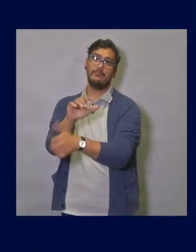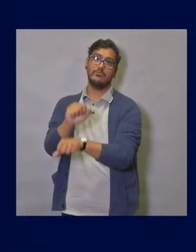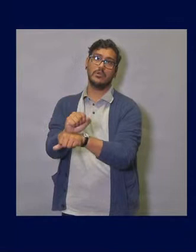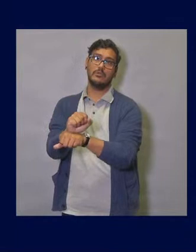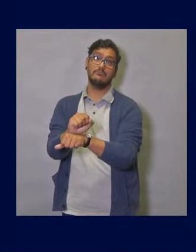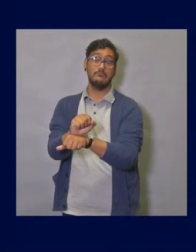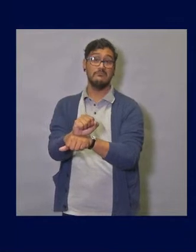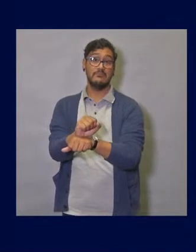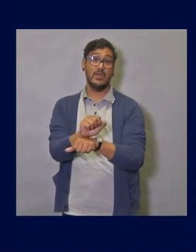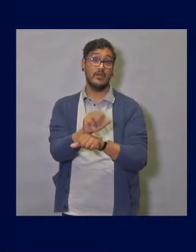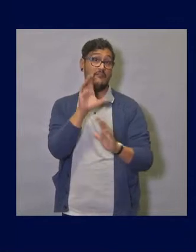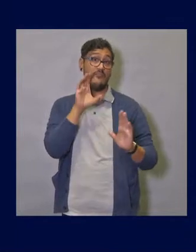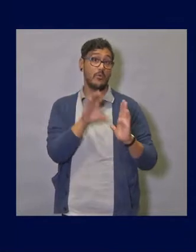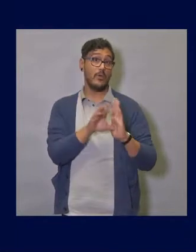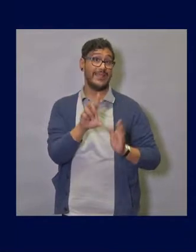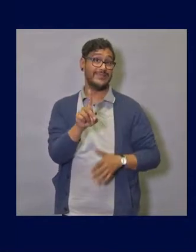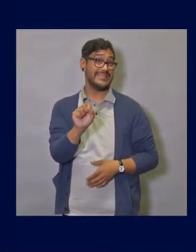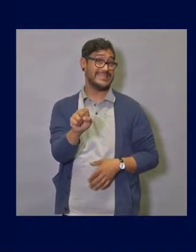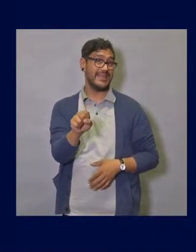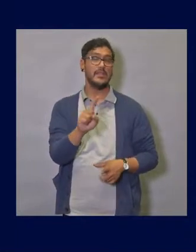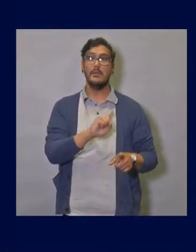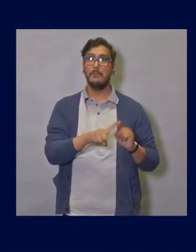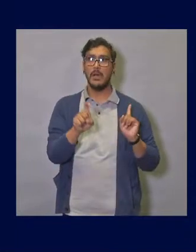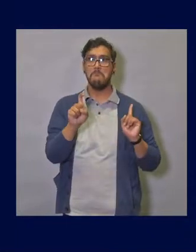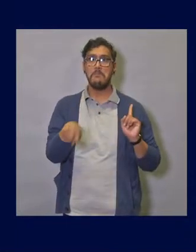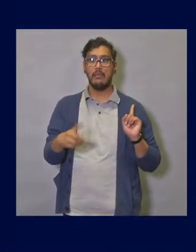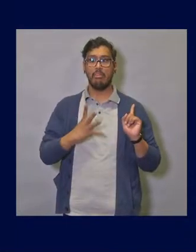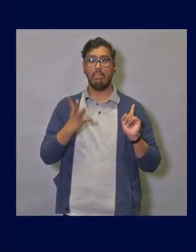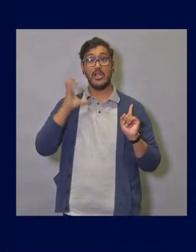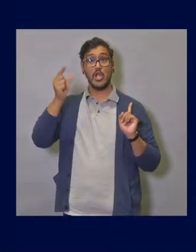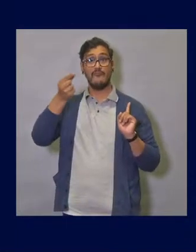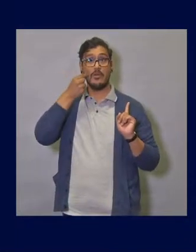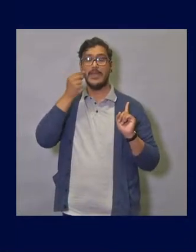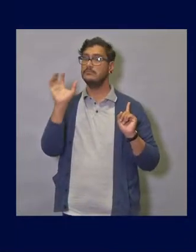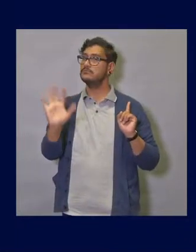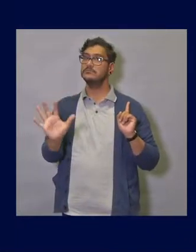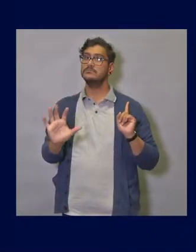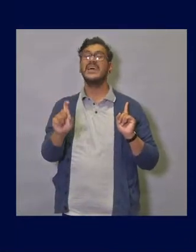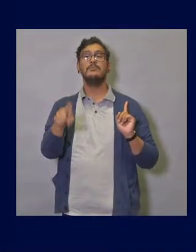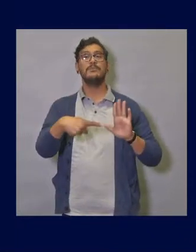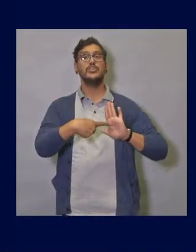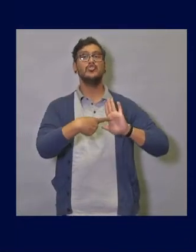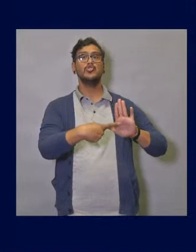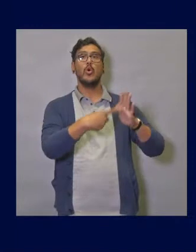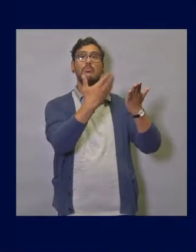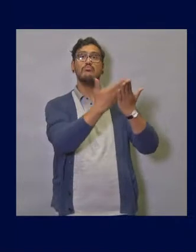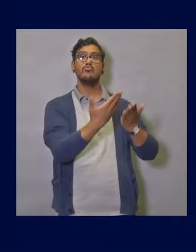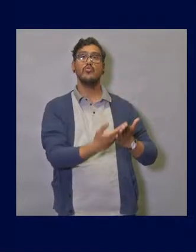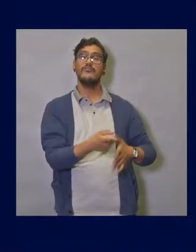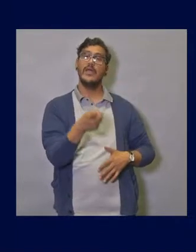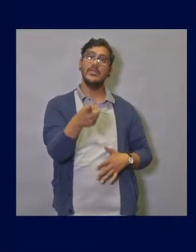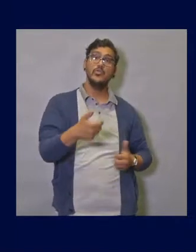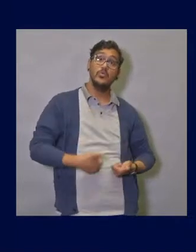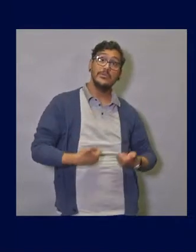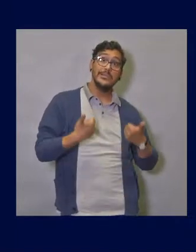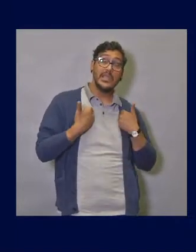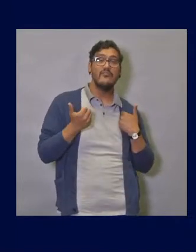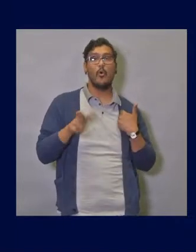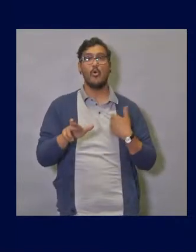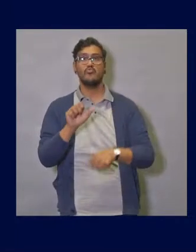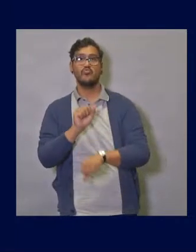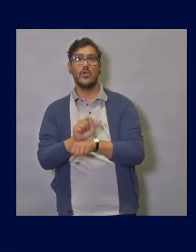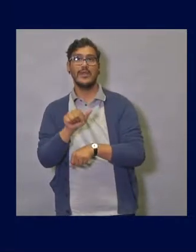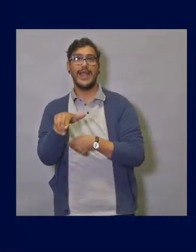photo ID, but it does not have to be government issued. You also need to show some proof that you either live or work in LA